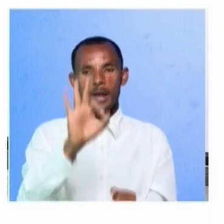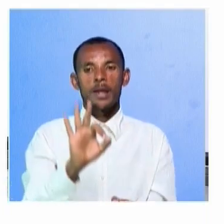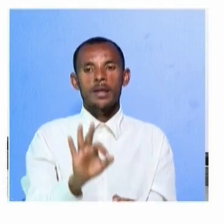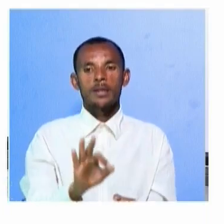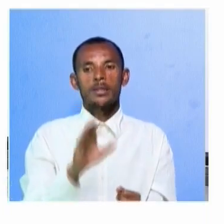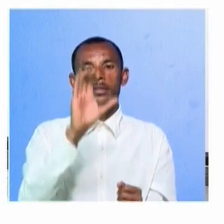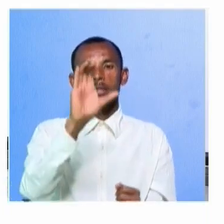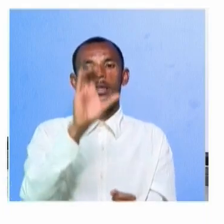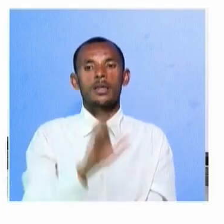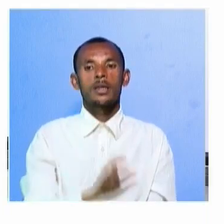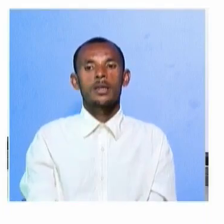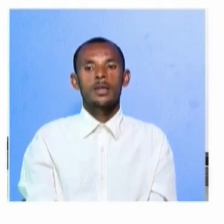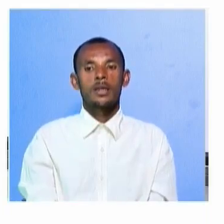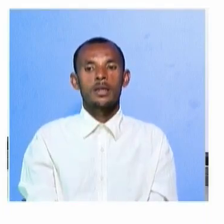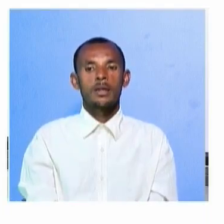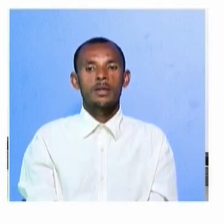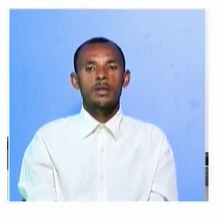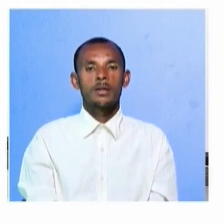part,